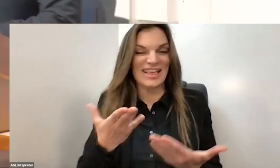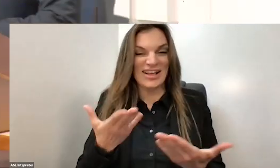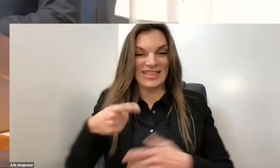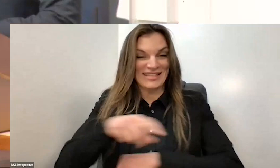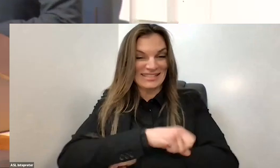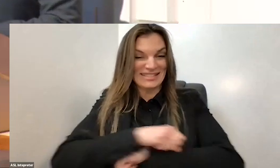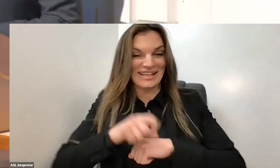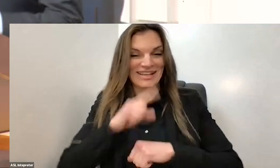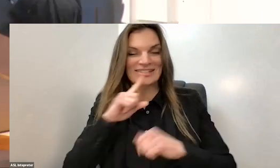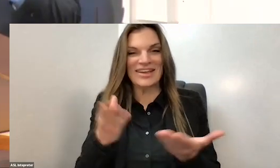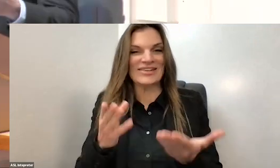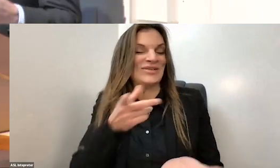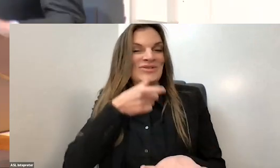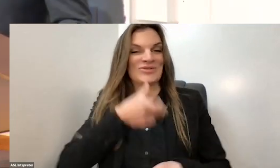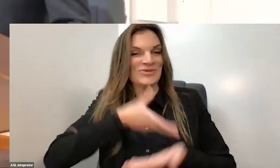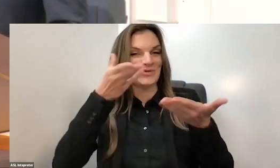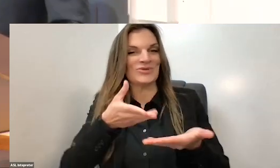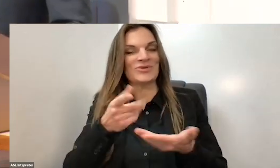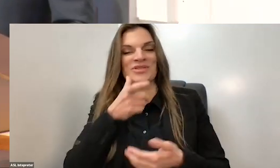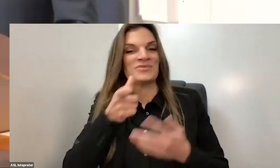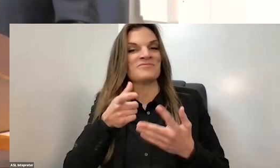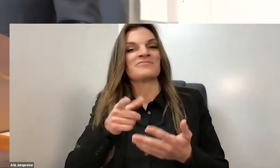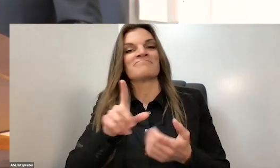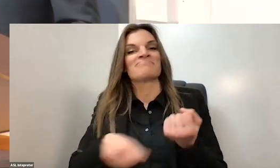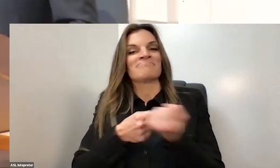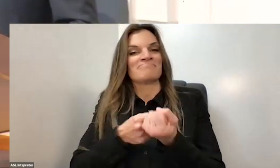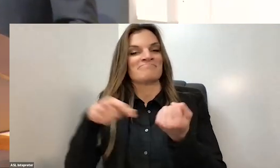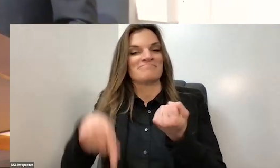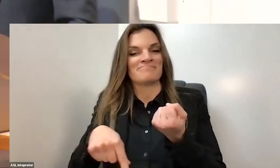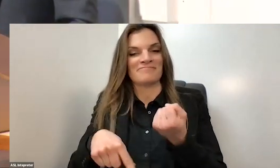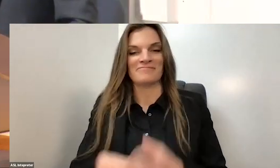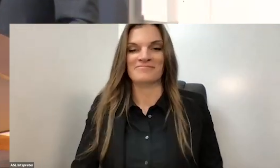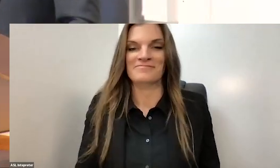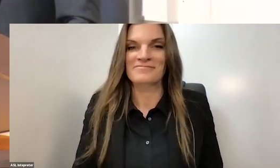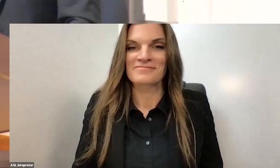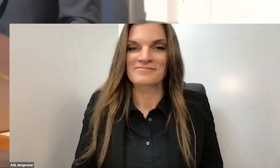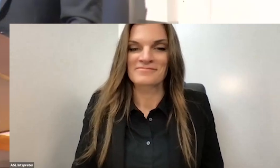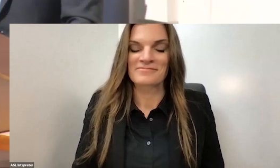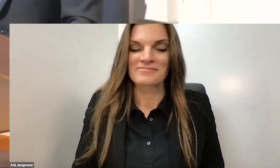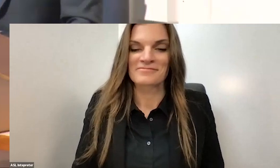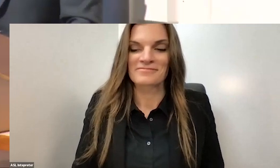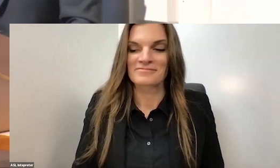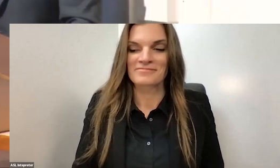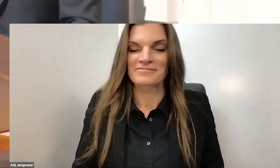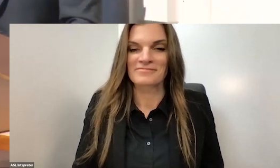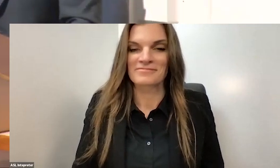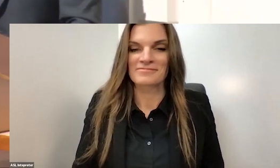stage, by its co-founder, Jennison Asuncion. Jennison co-founded Global Accessibility